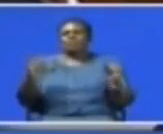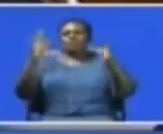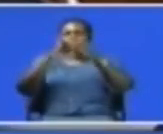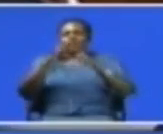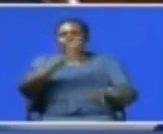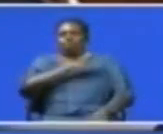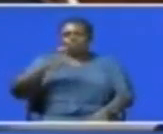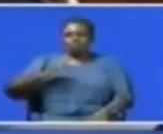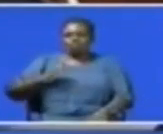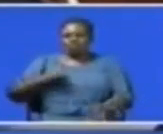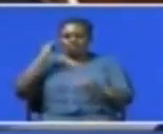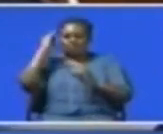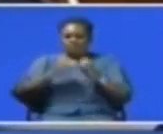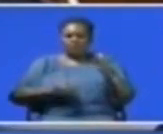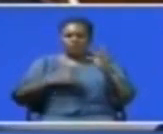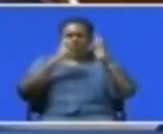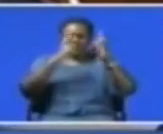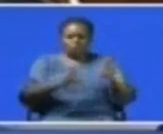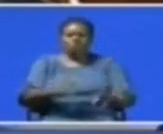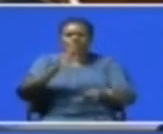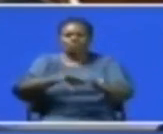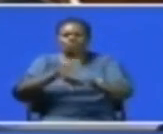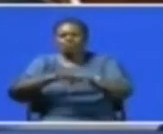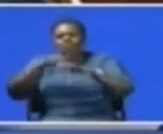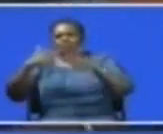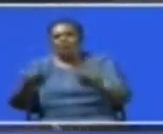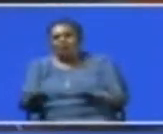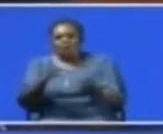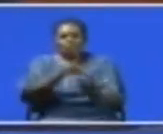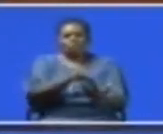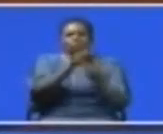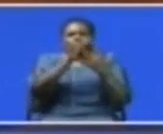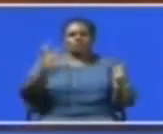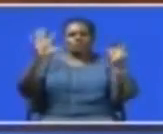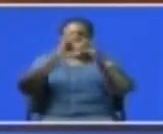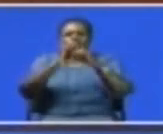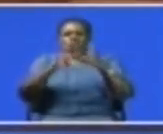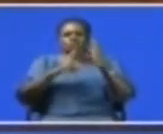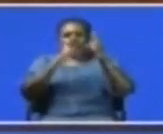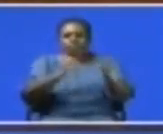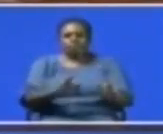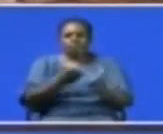has retreated to write a final report on the suitability or otherwise of the nominee. The joint report